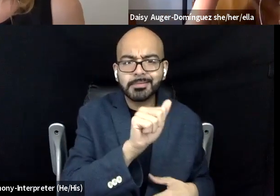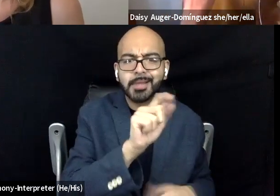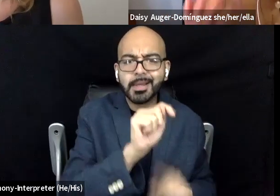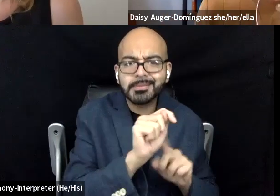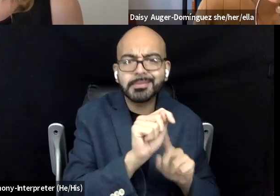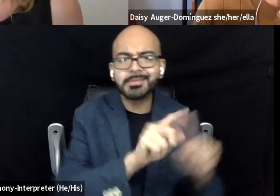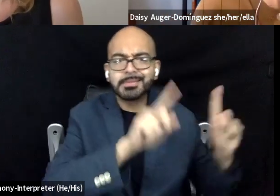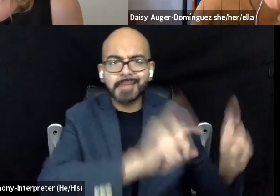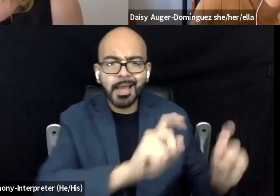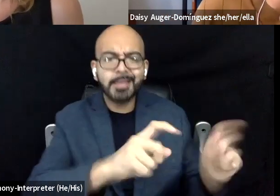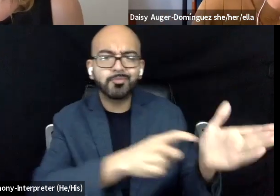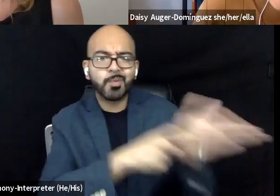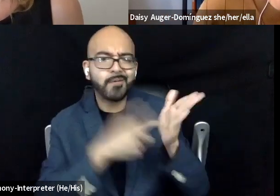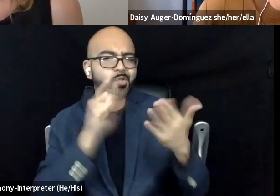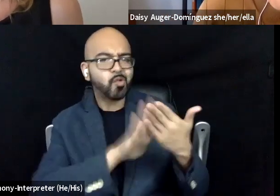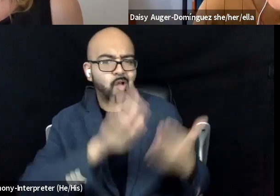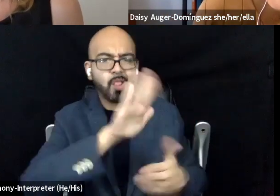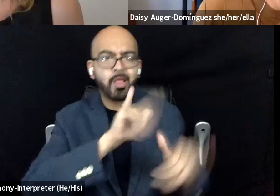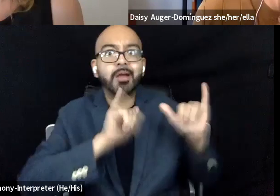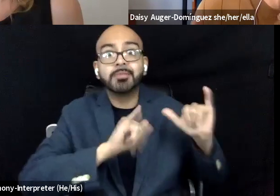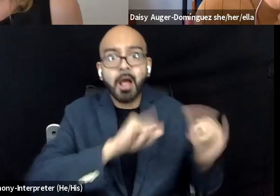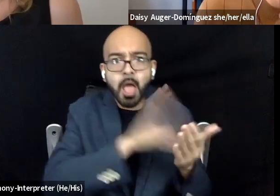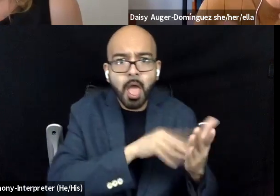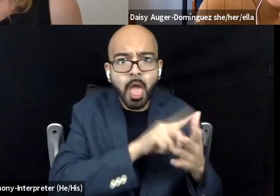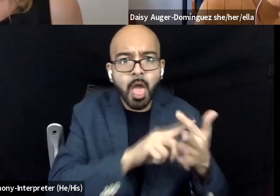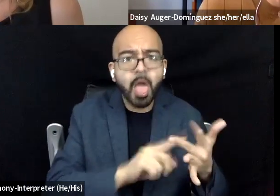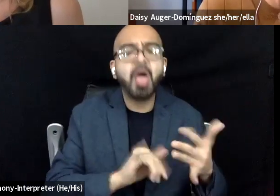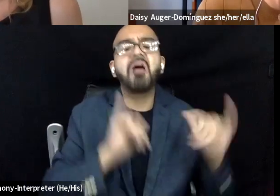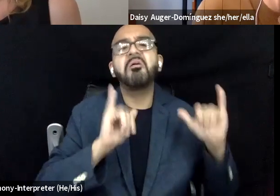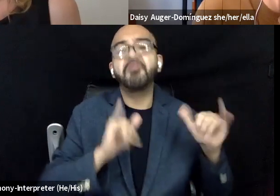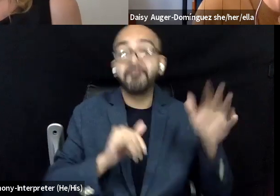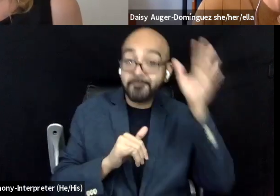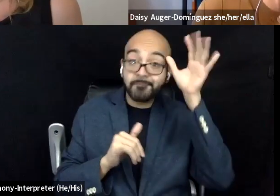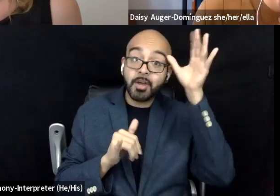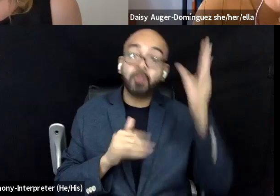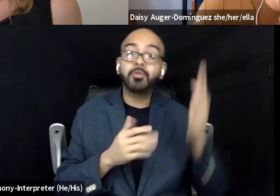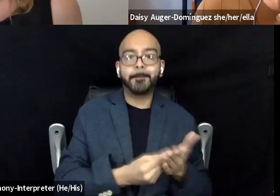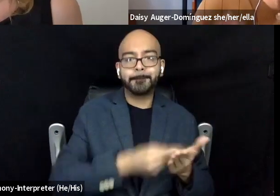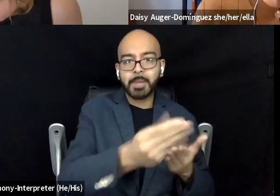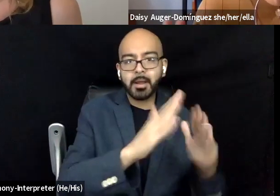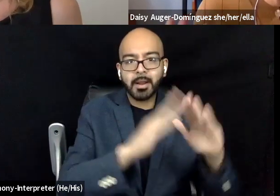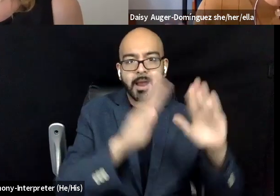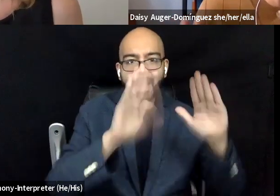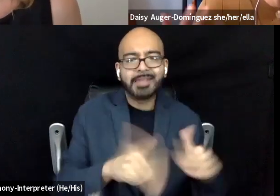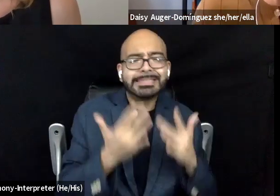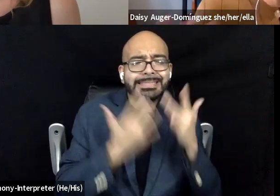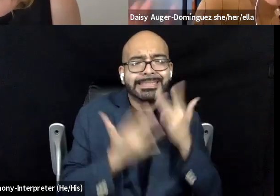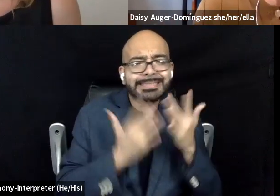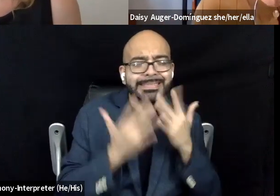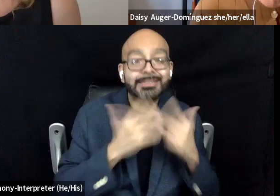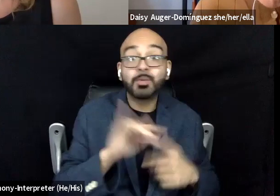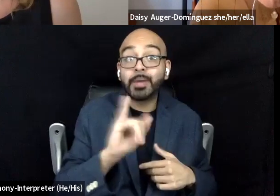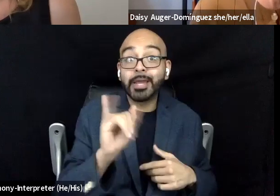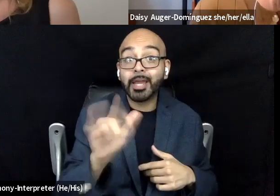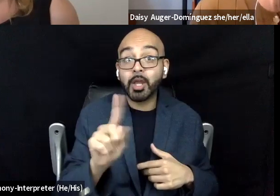to prepare you for college. And he decided to, you know, buy a house that he could ill afford in New Milford, New Jersey. That's in Bergen County, New Jersey, for